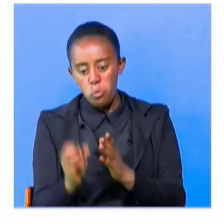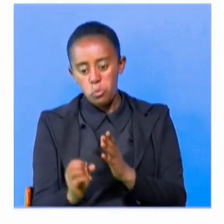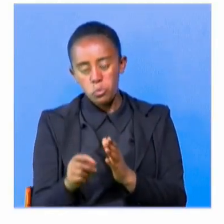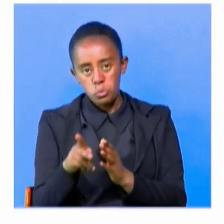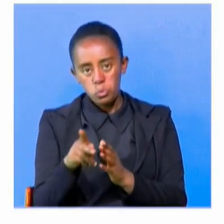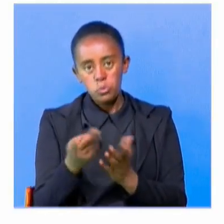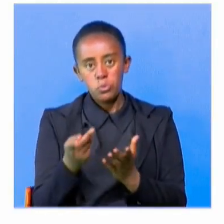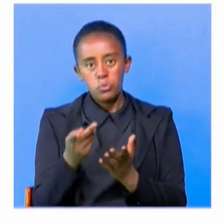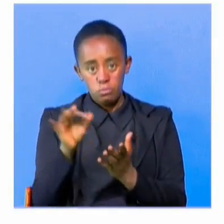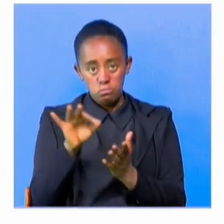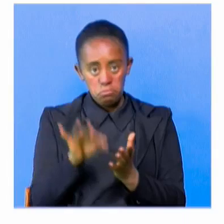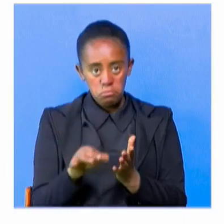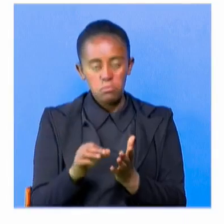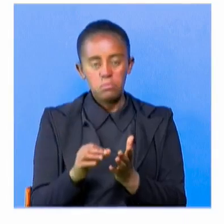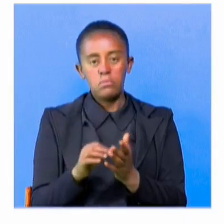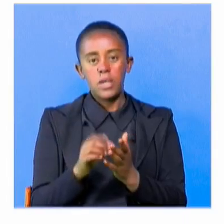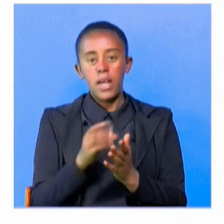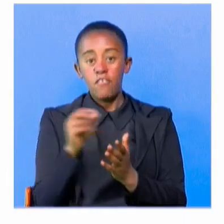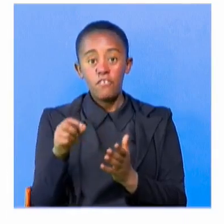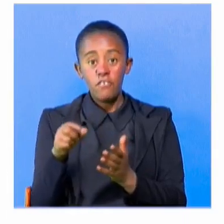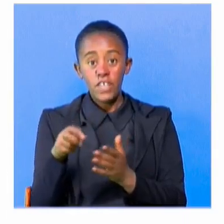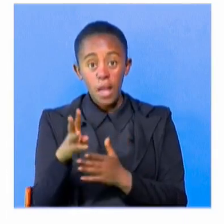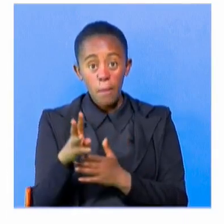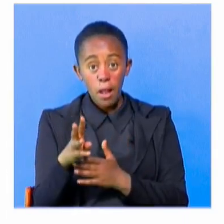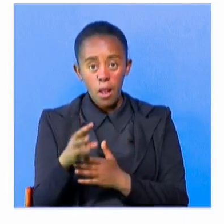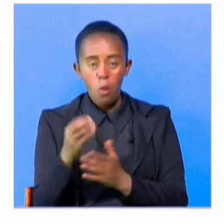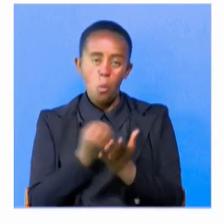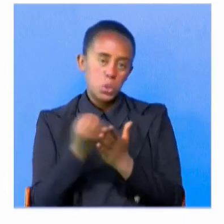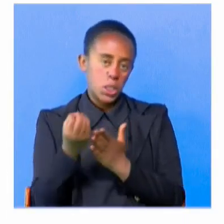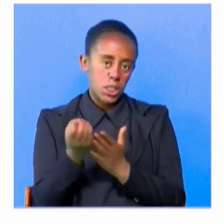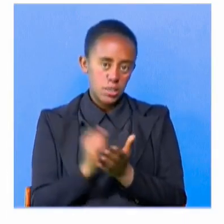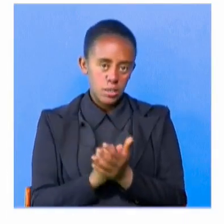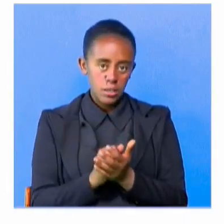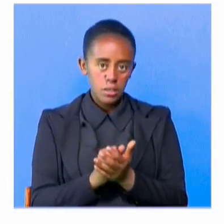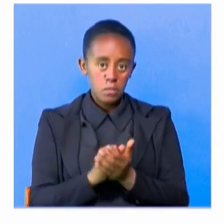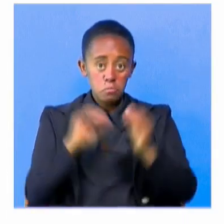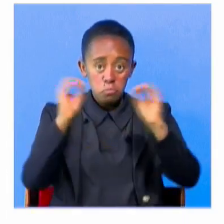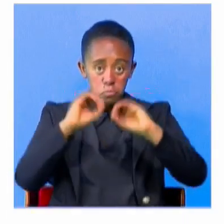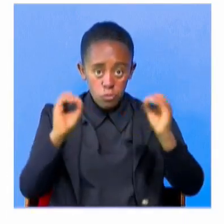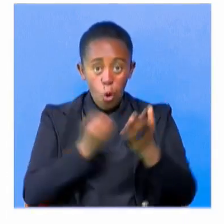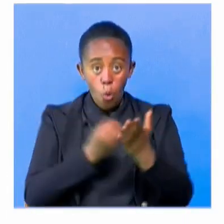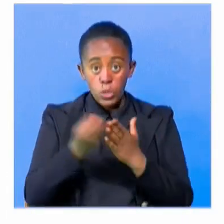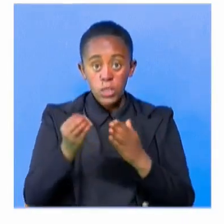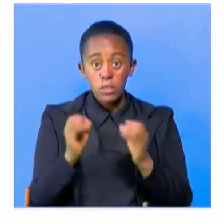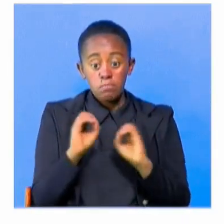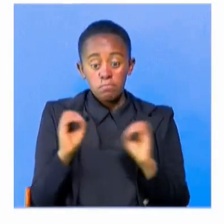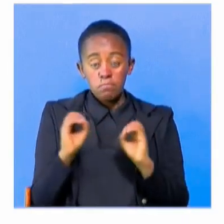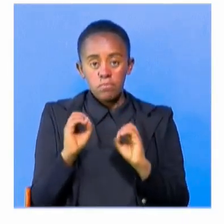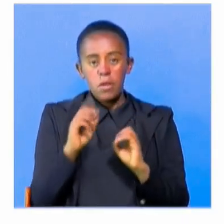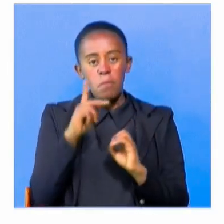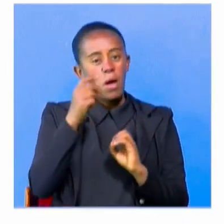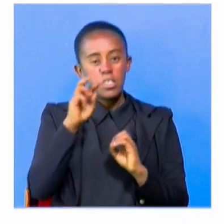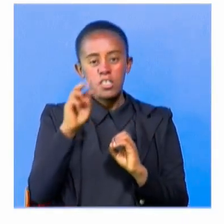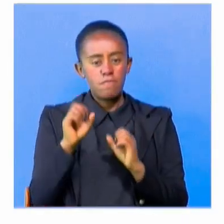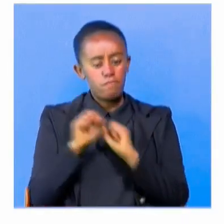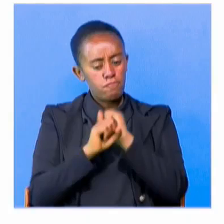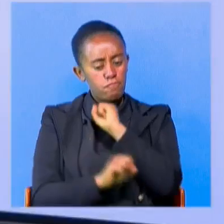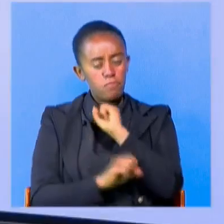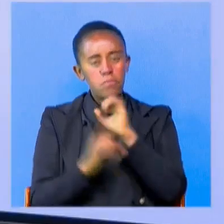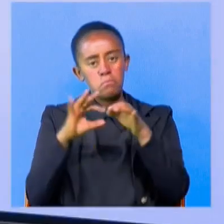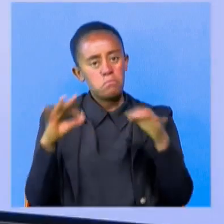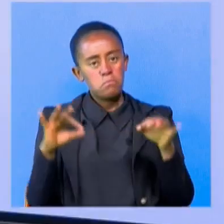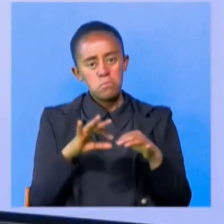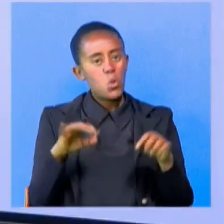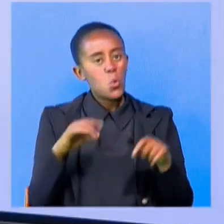Vegetables, that is an object. With no object, you can't form a passive tense or passive